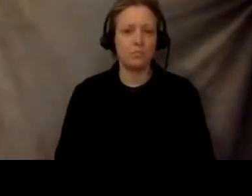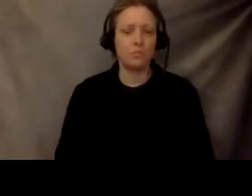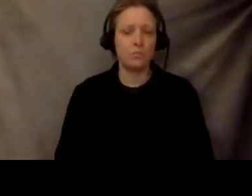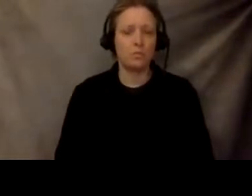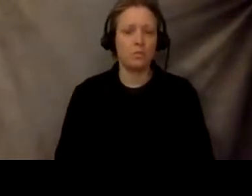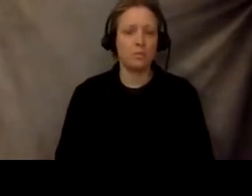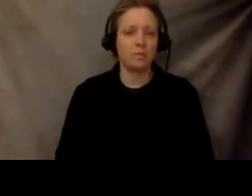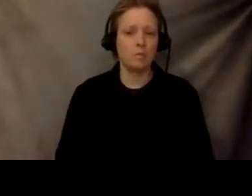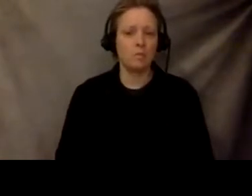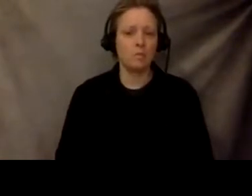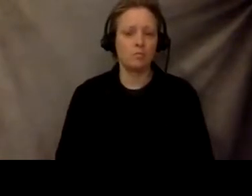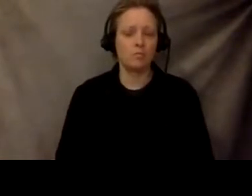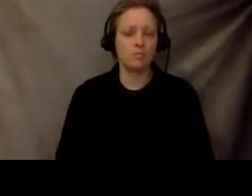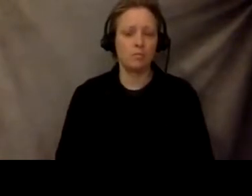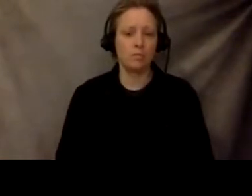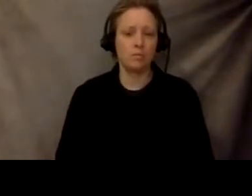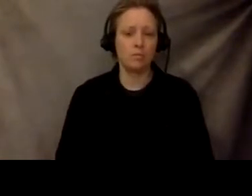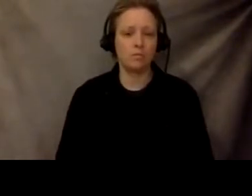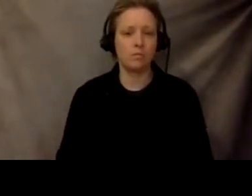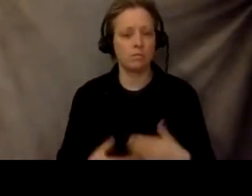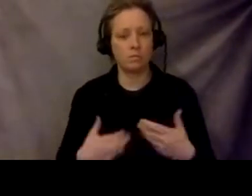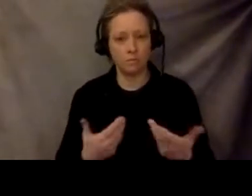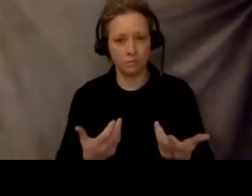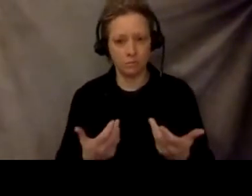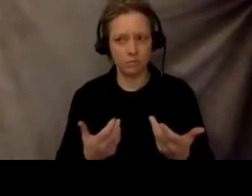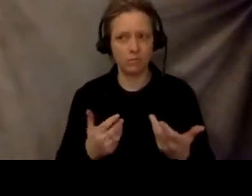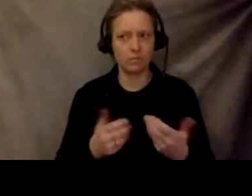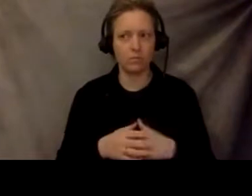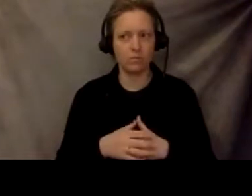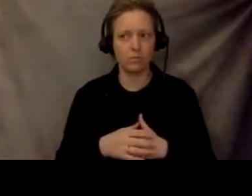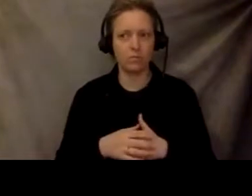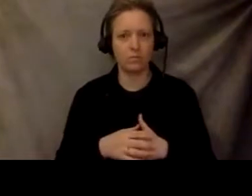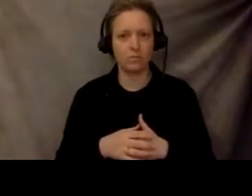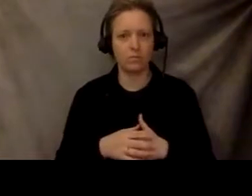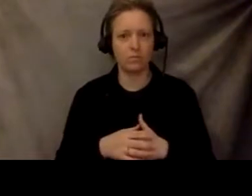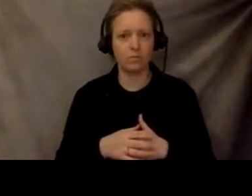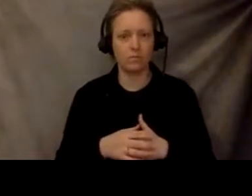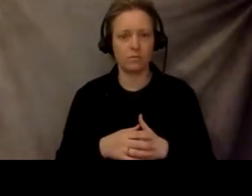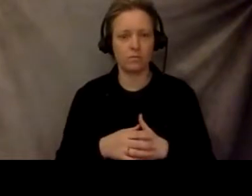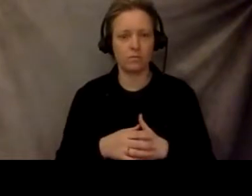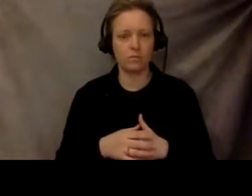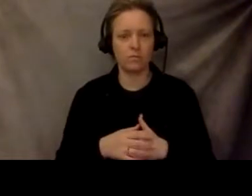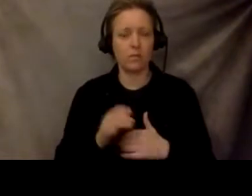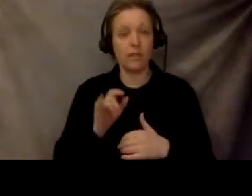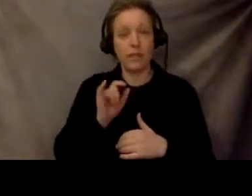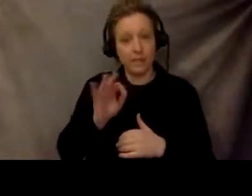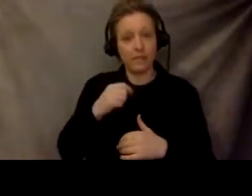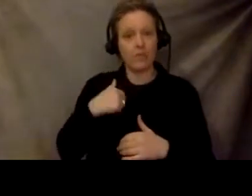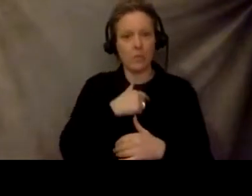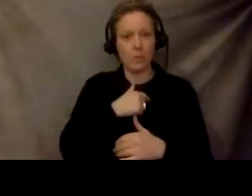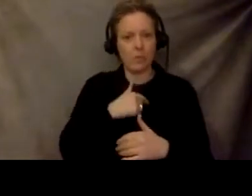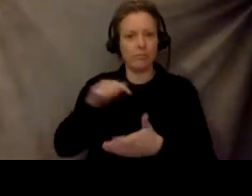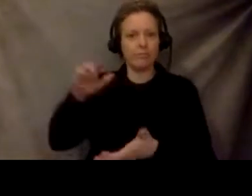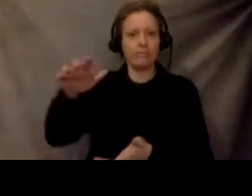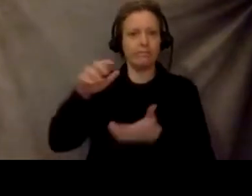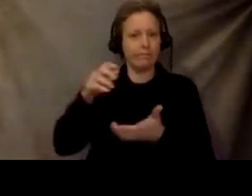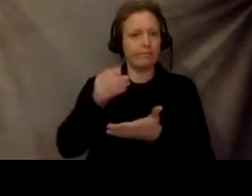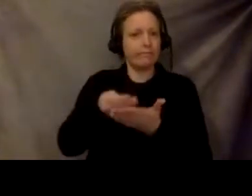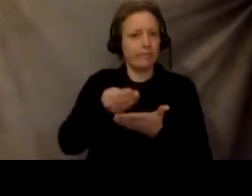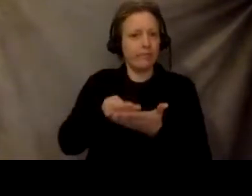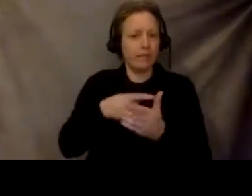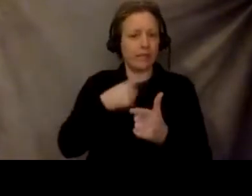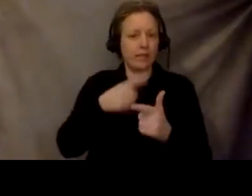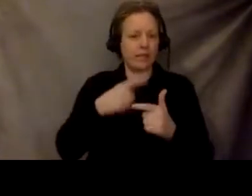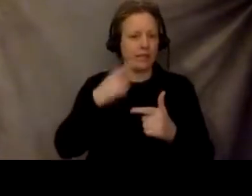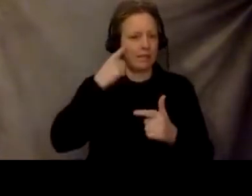X number of dollars, knowing what we have, and say, what would be essential, where would people spend the money? Now, I